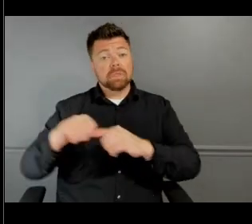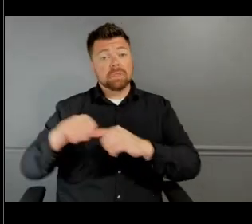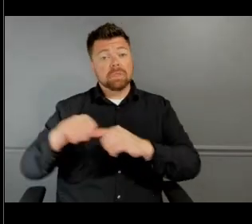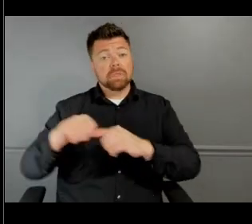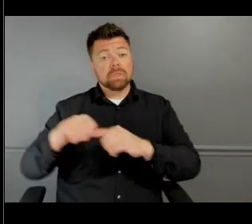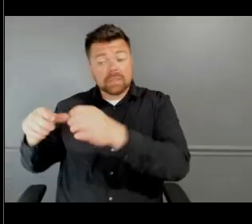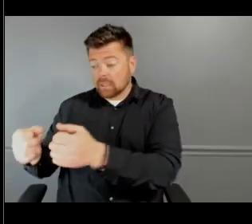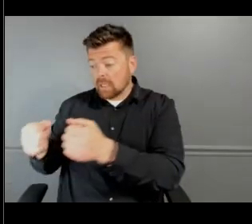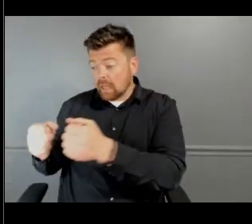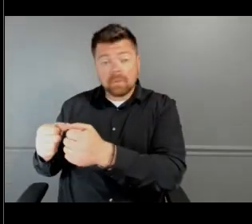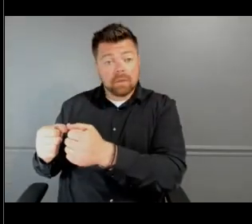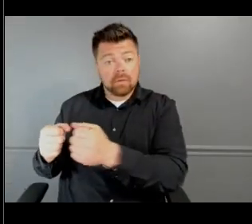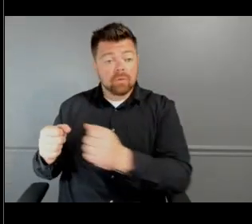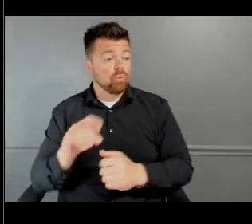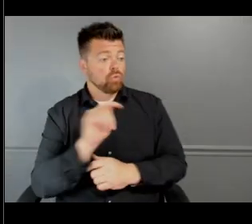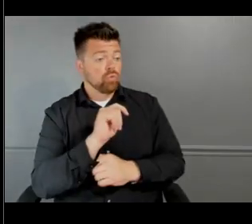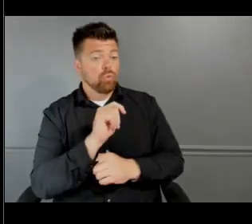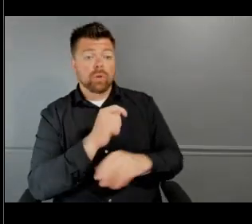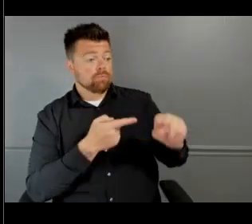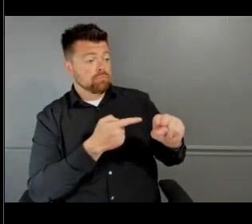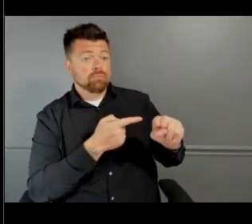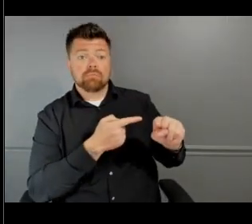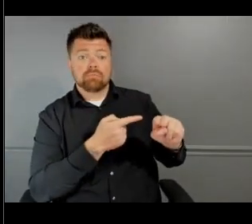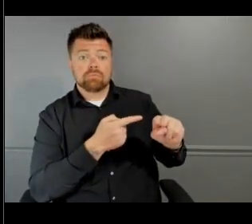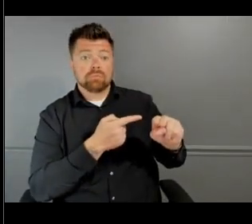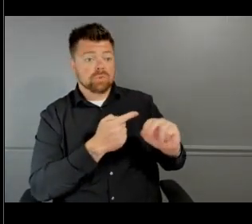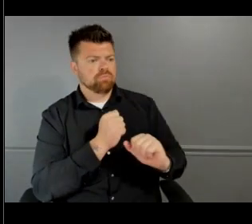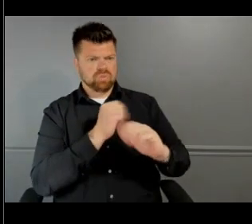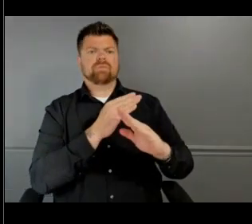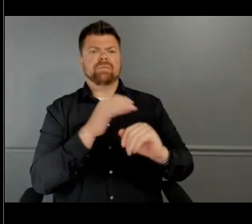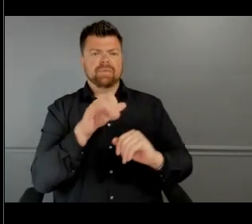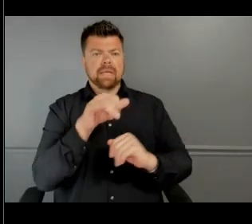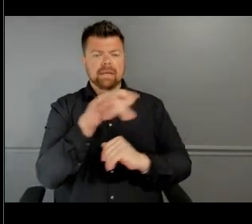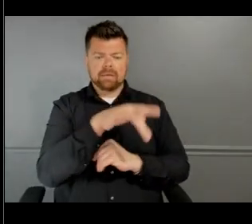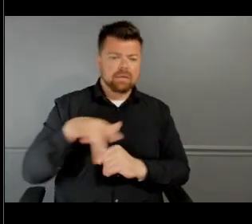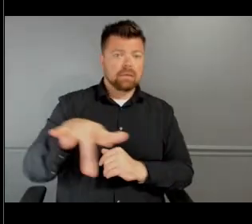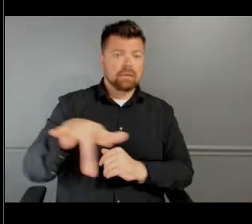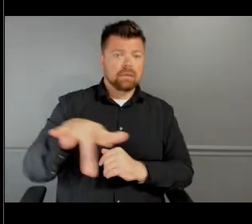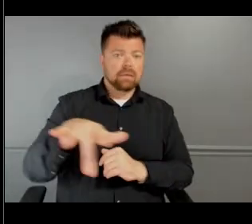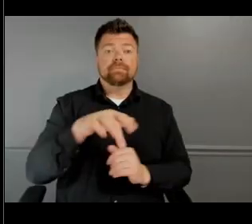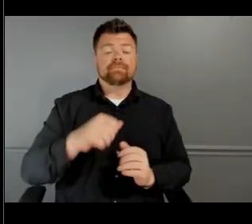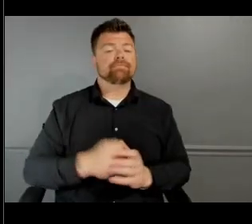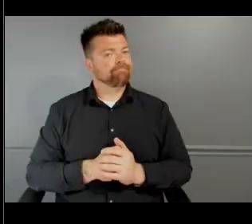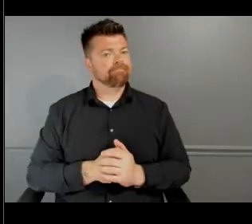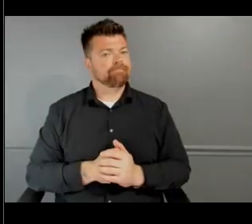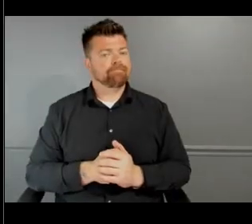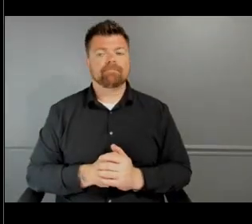toilet is allowed to infringe on this clear floor space.